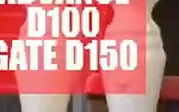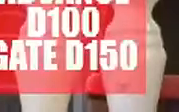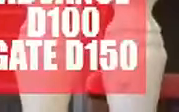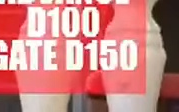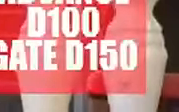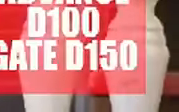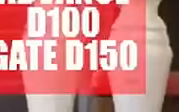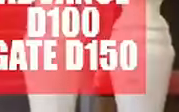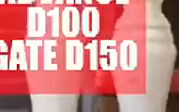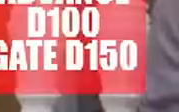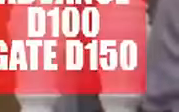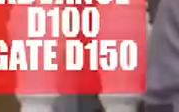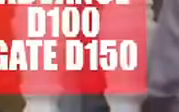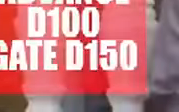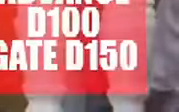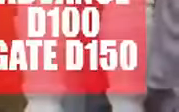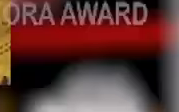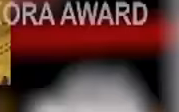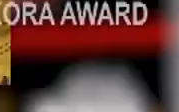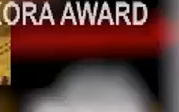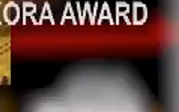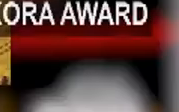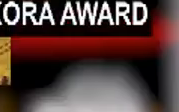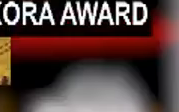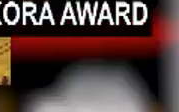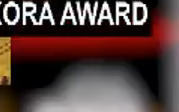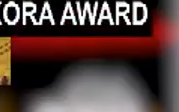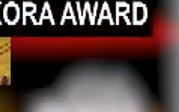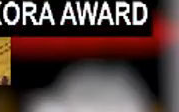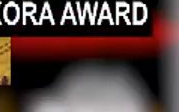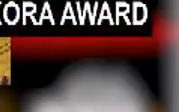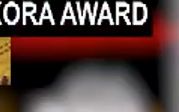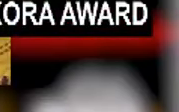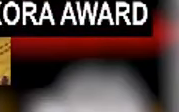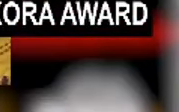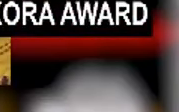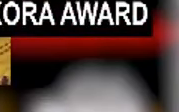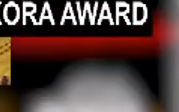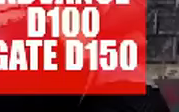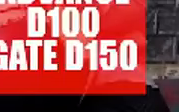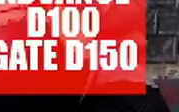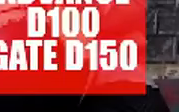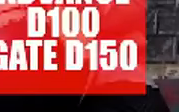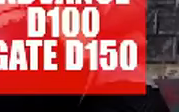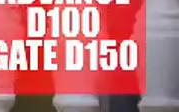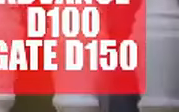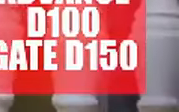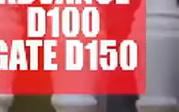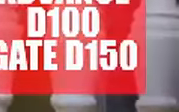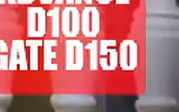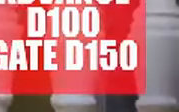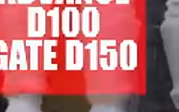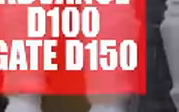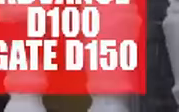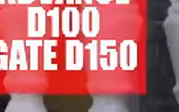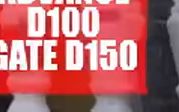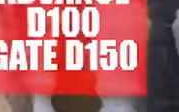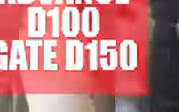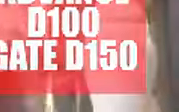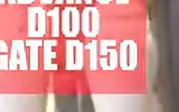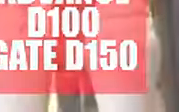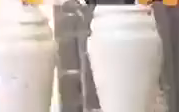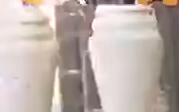kere sika ya di telala ka kenya ton ko amadu kora wo fanam bi di le don ajaro tu fatu sonko bakaw kora mansa ni aje